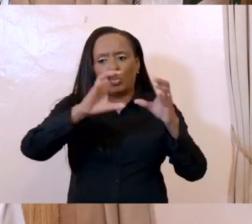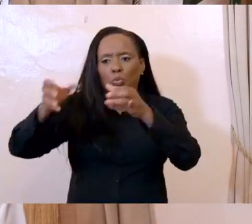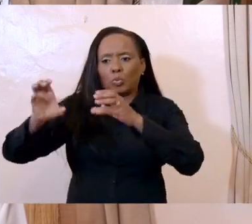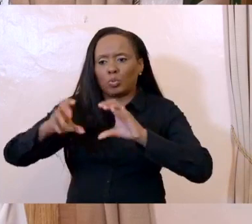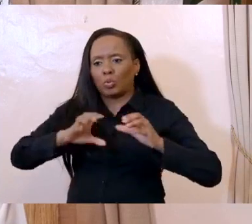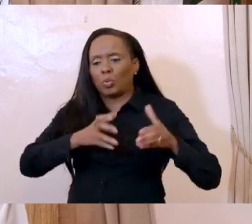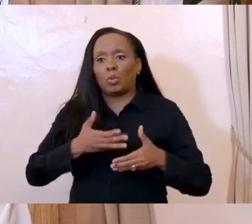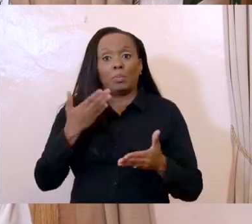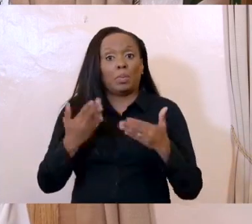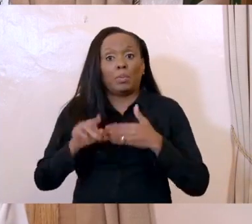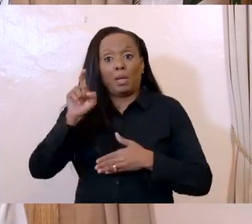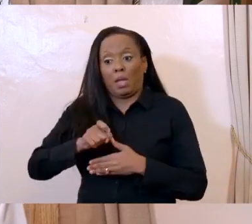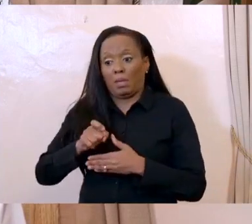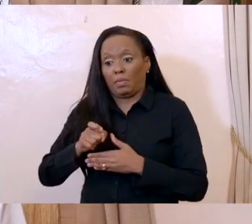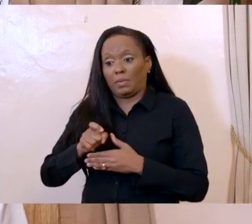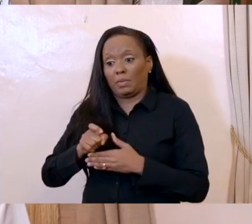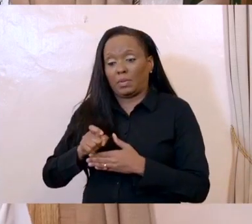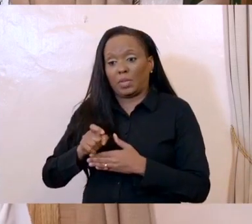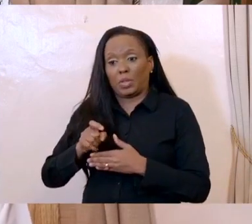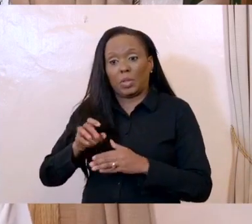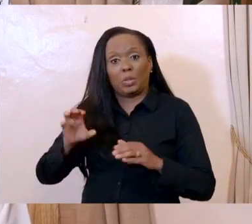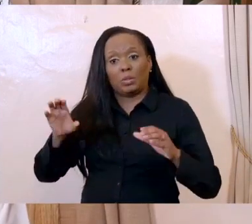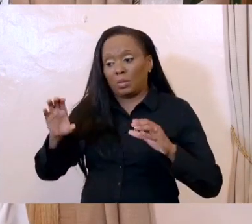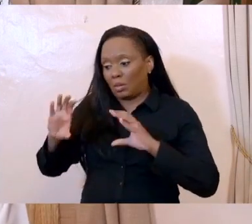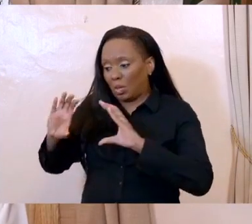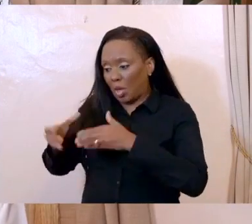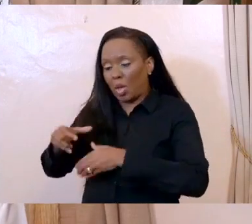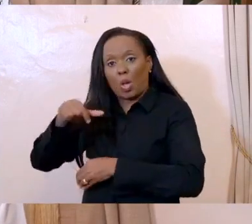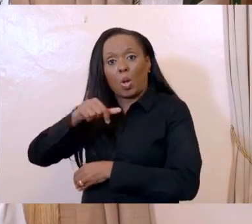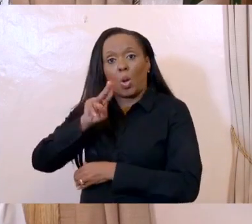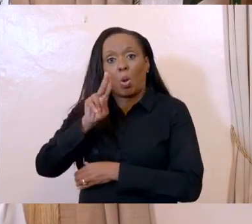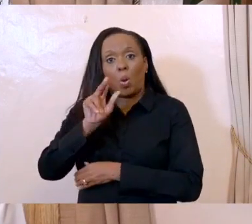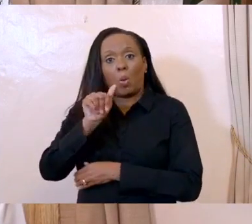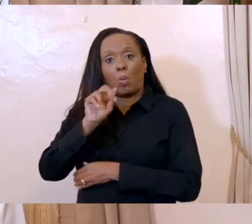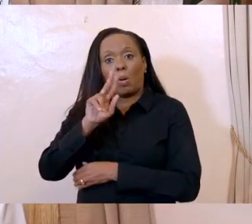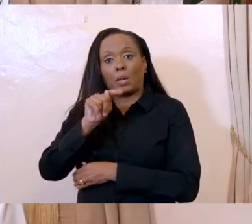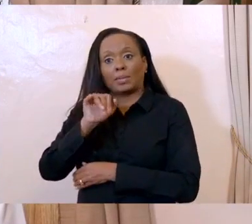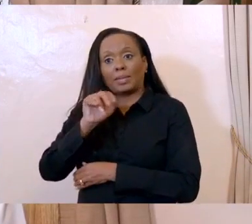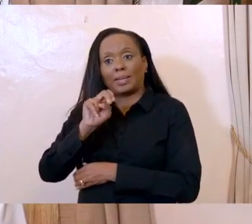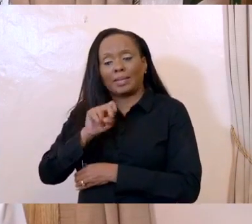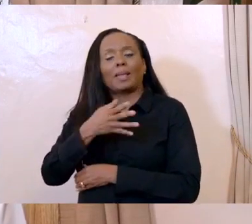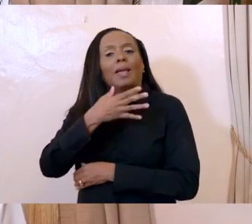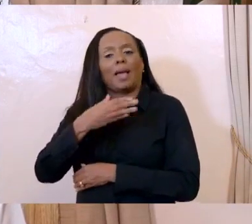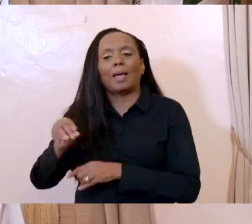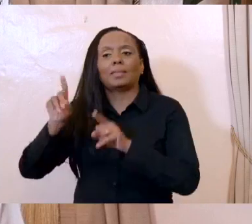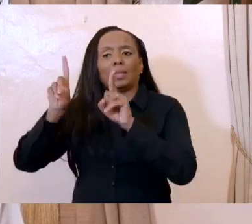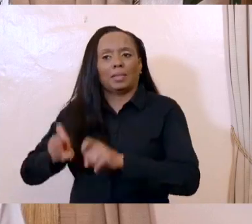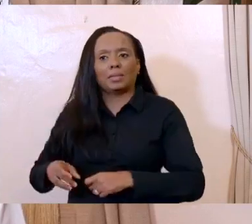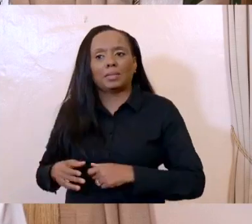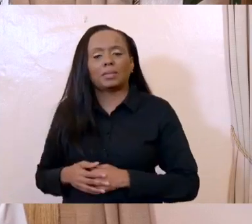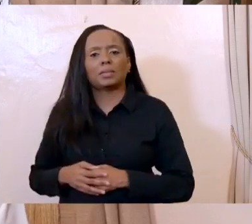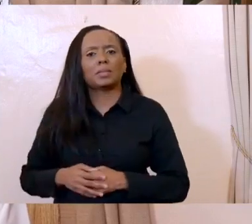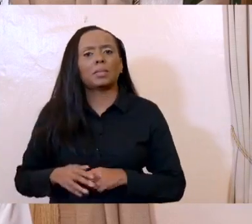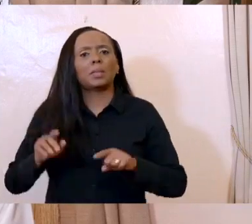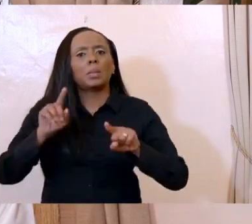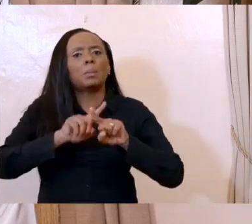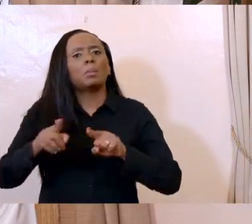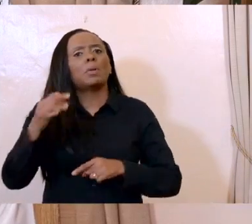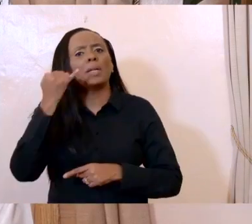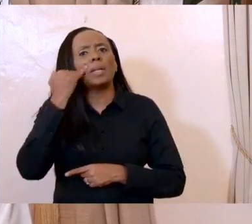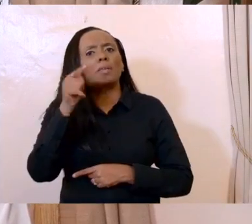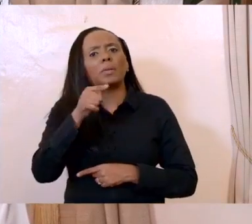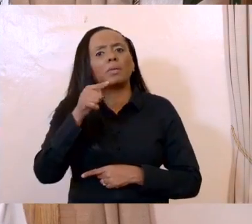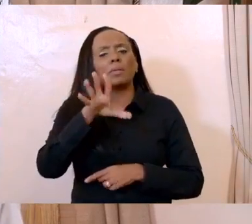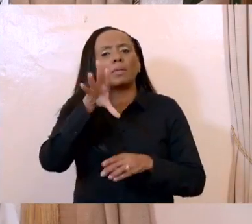are in that position, one of the things I would like you to do is start working from